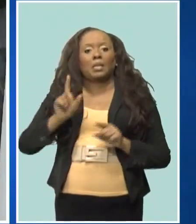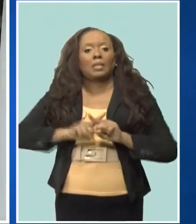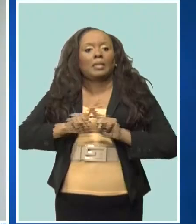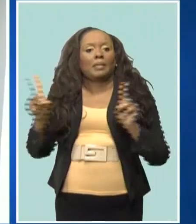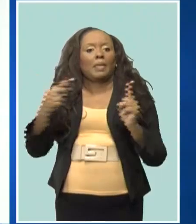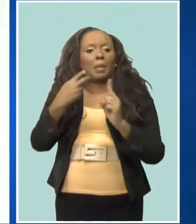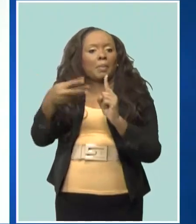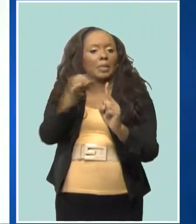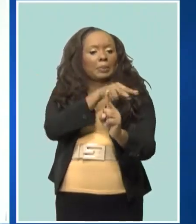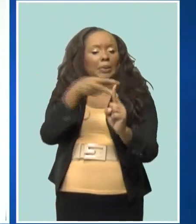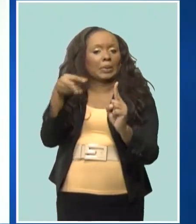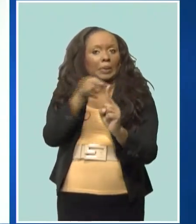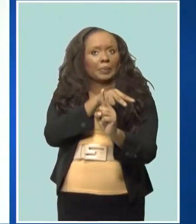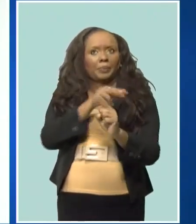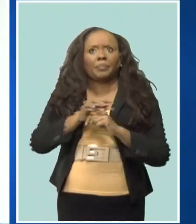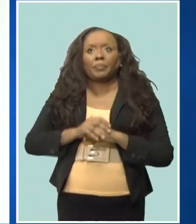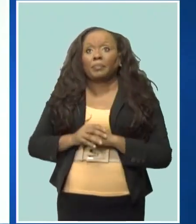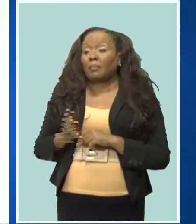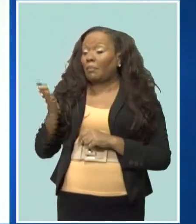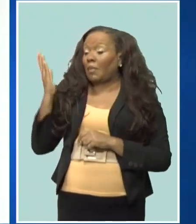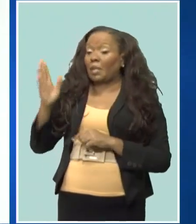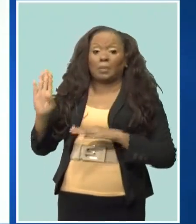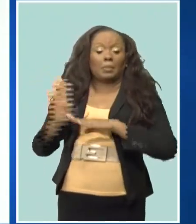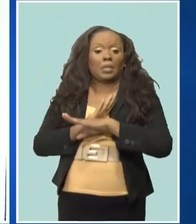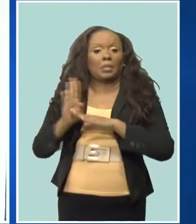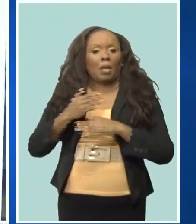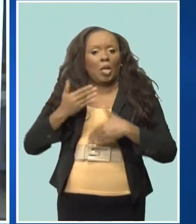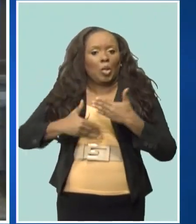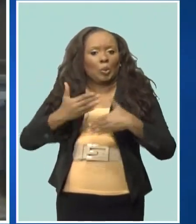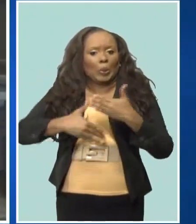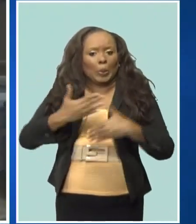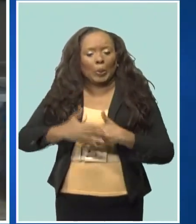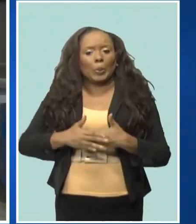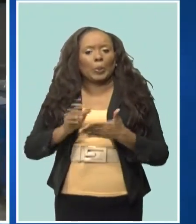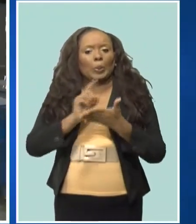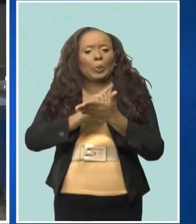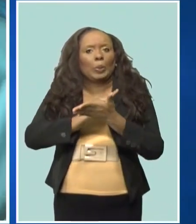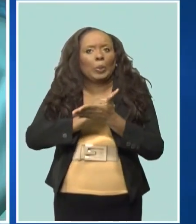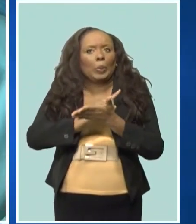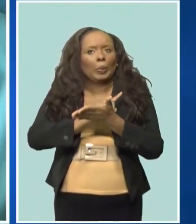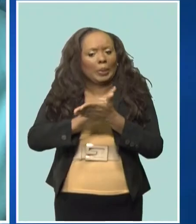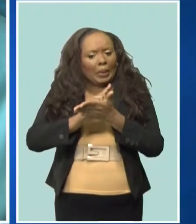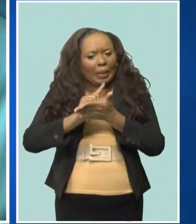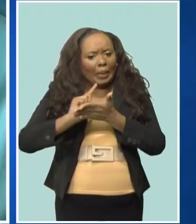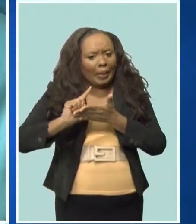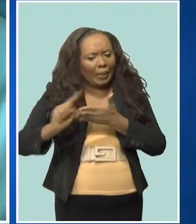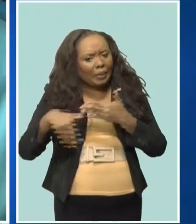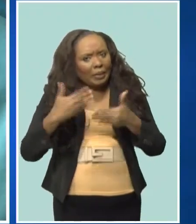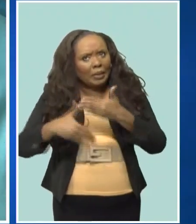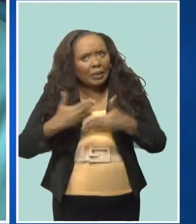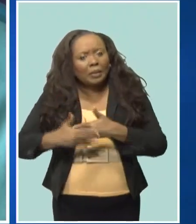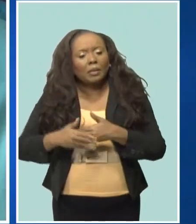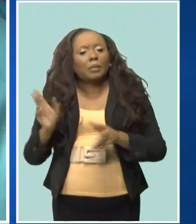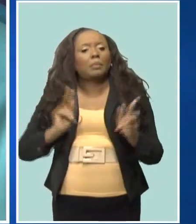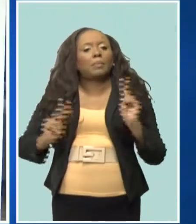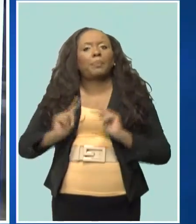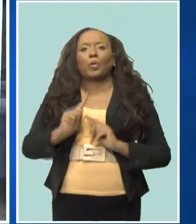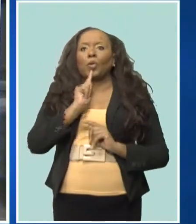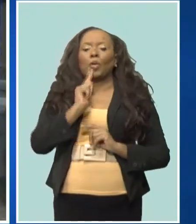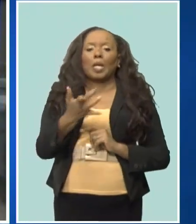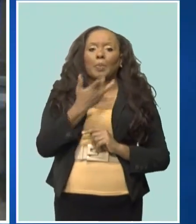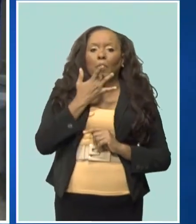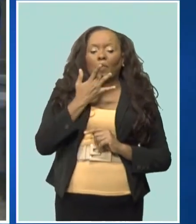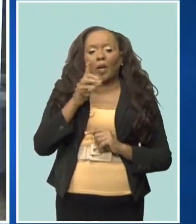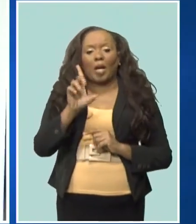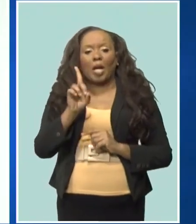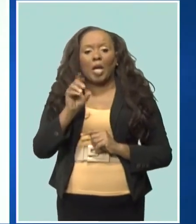outlook. He says business has been picking up as the weeks progress, with the dolphin being the fish of choice, and many